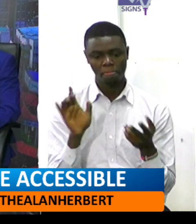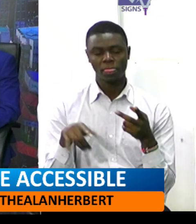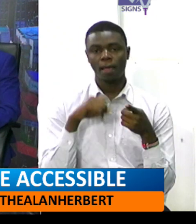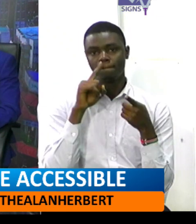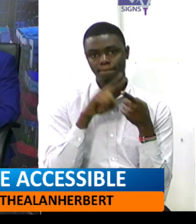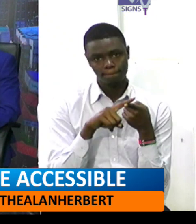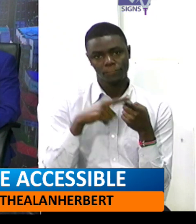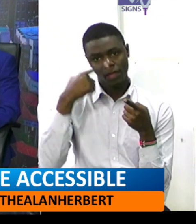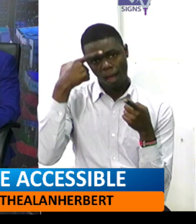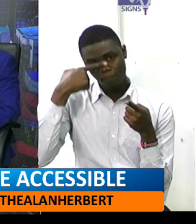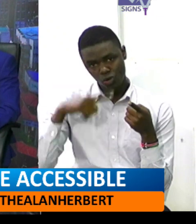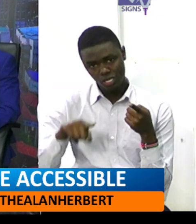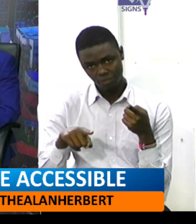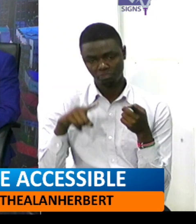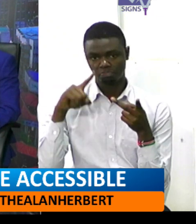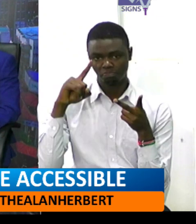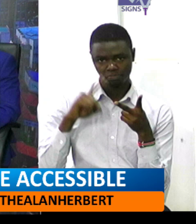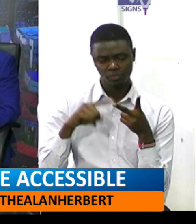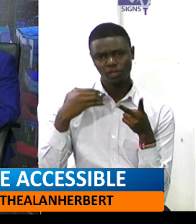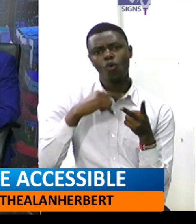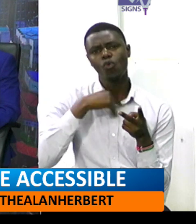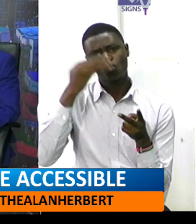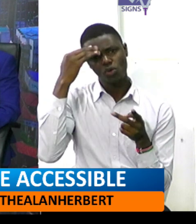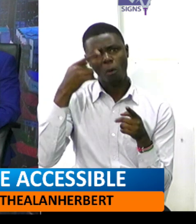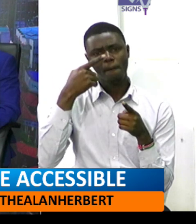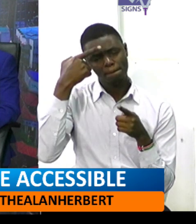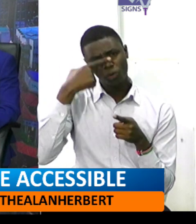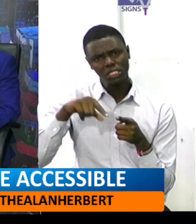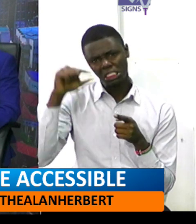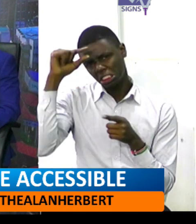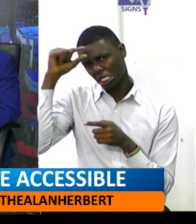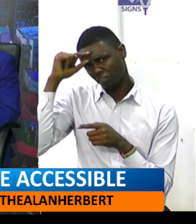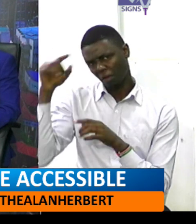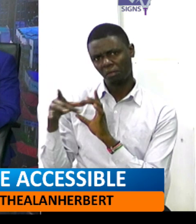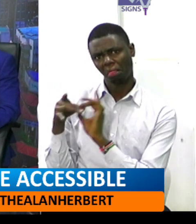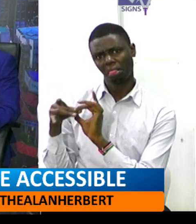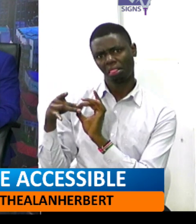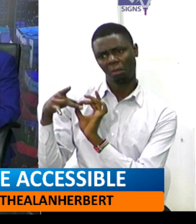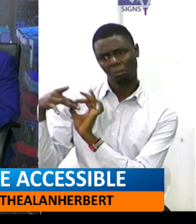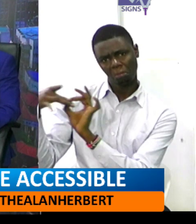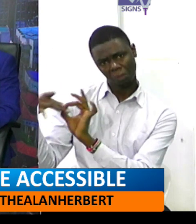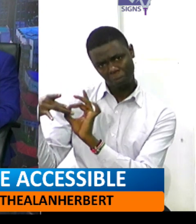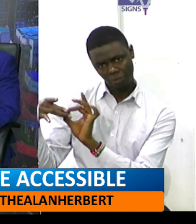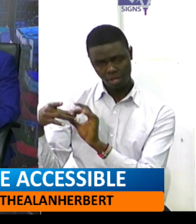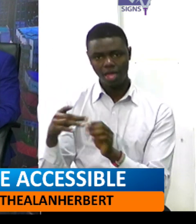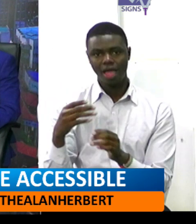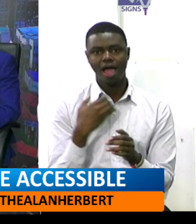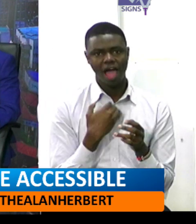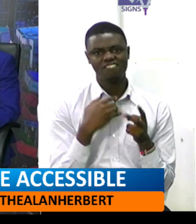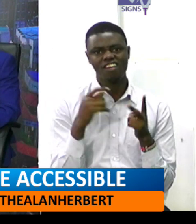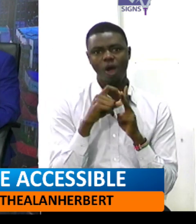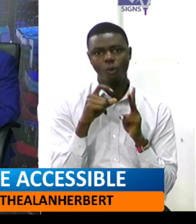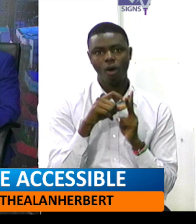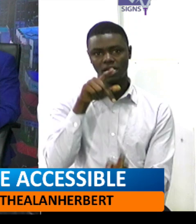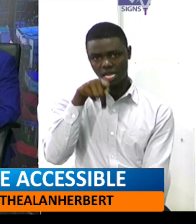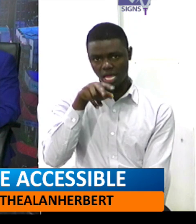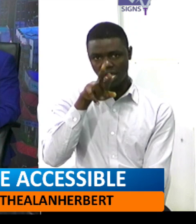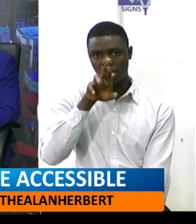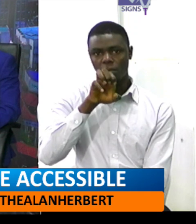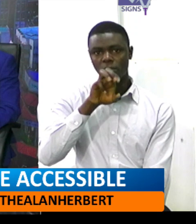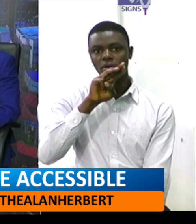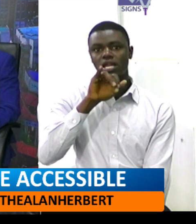have used the word policy. We know policy to be government related, and there is a word premium that you've